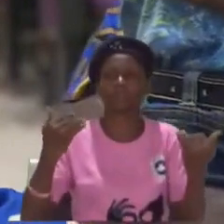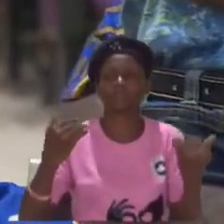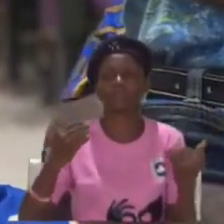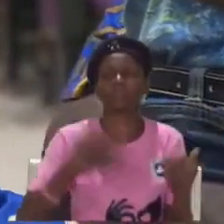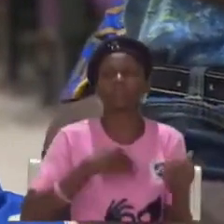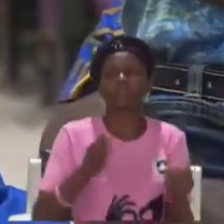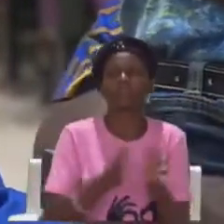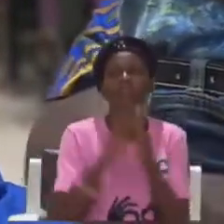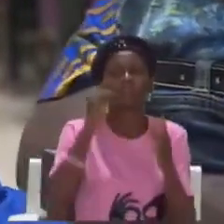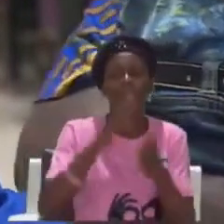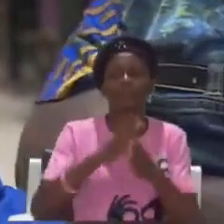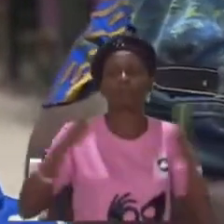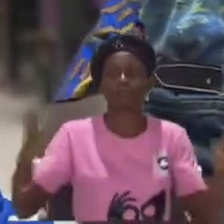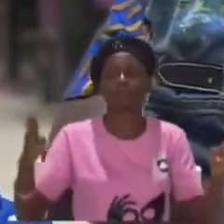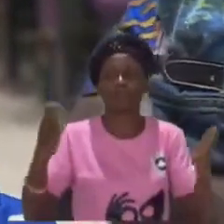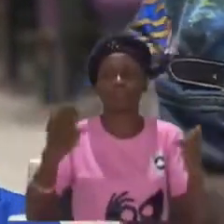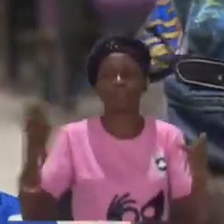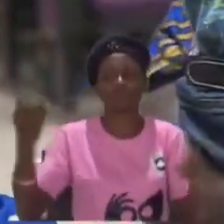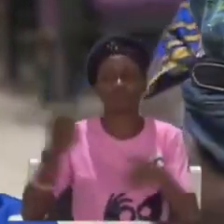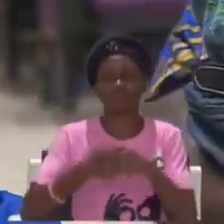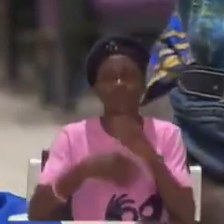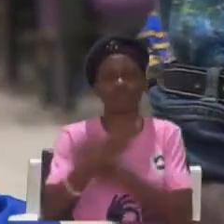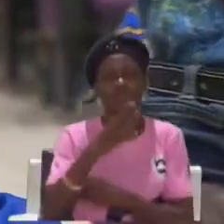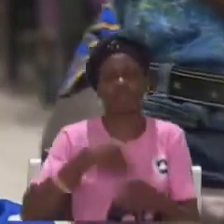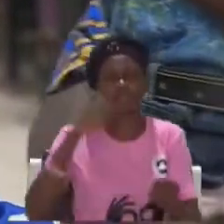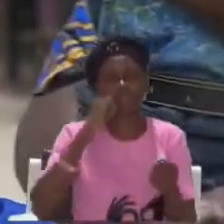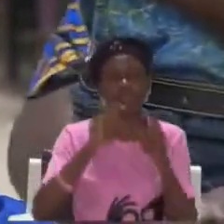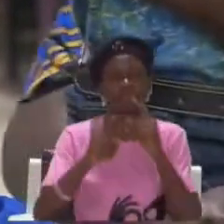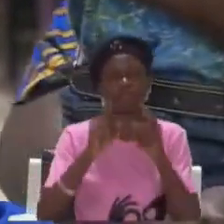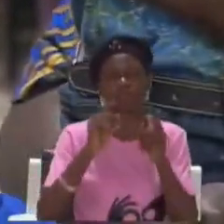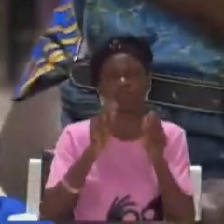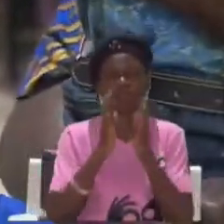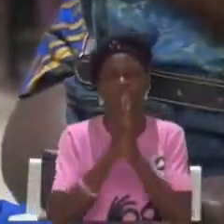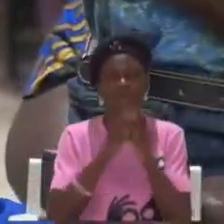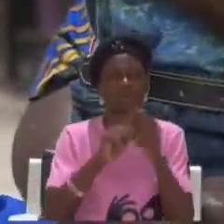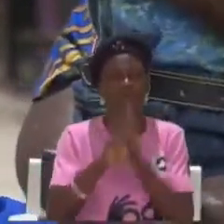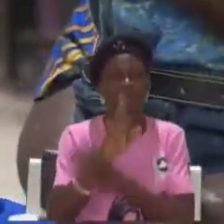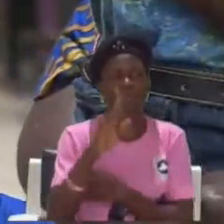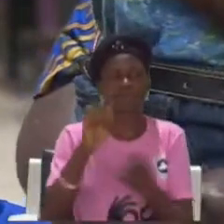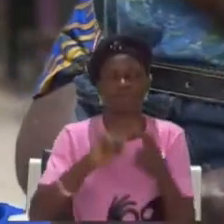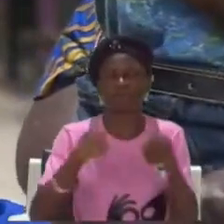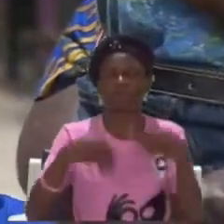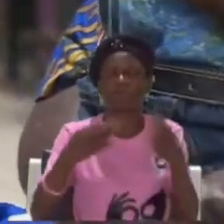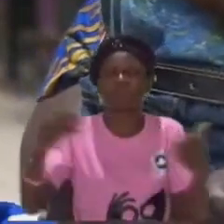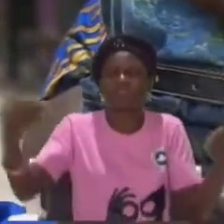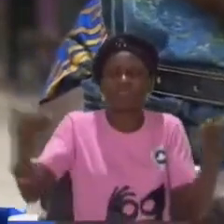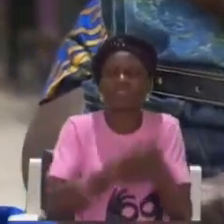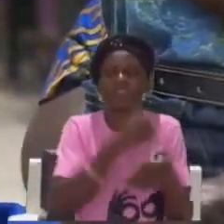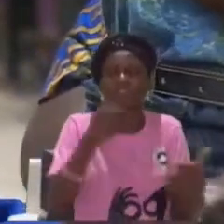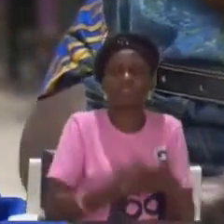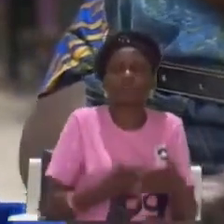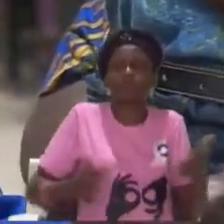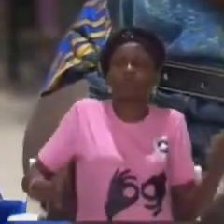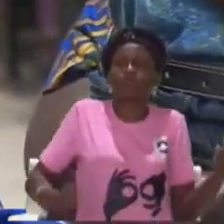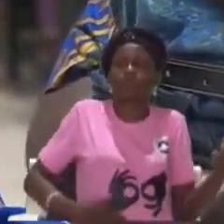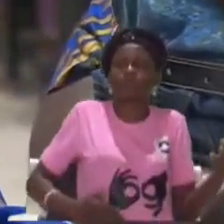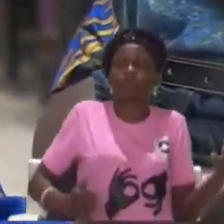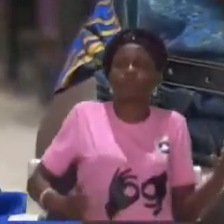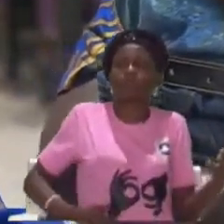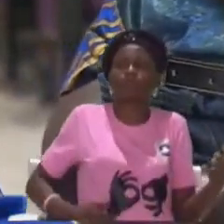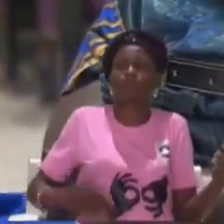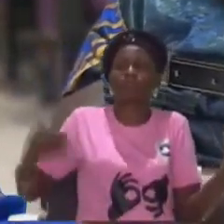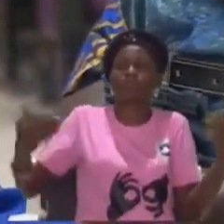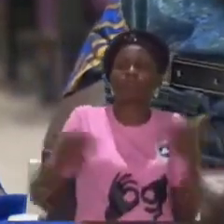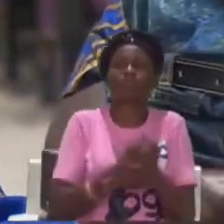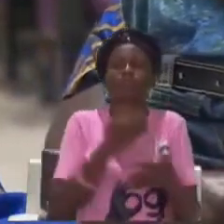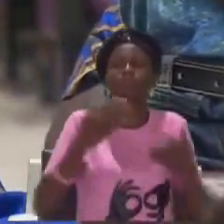ask for big things from God. And I told God to give me a brand new womb and a brand new